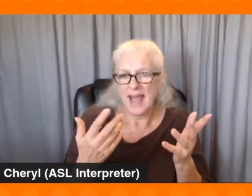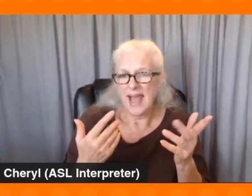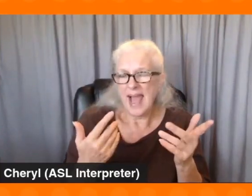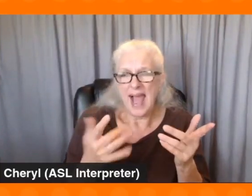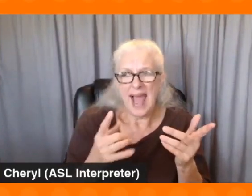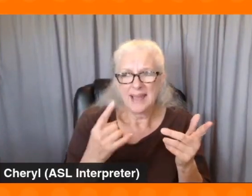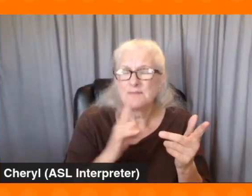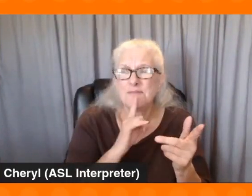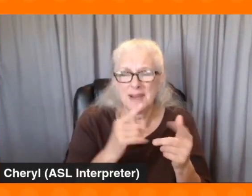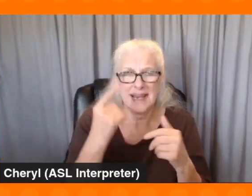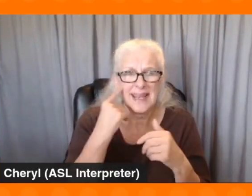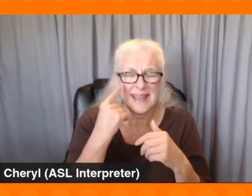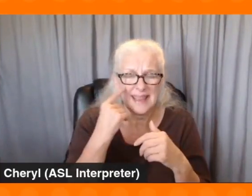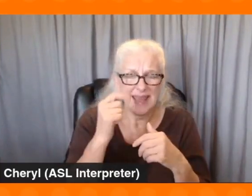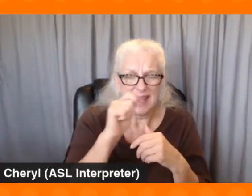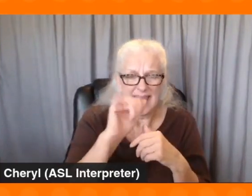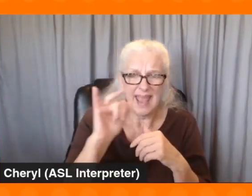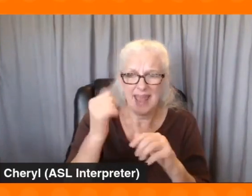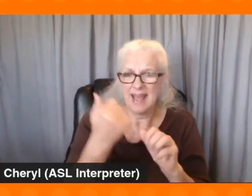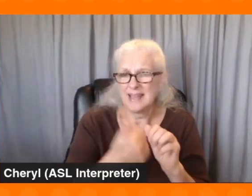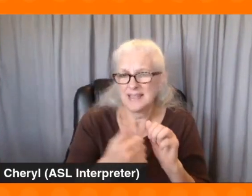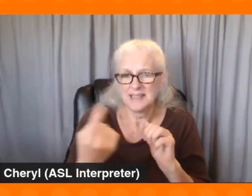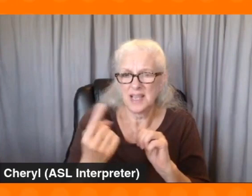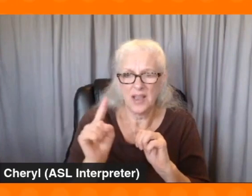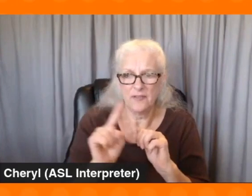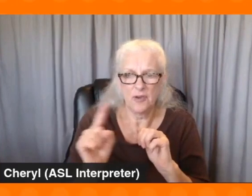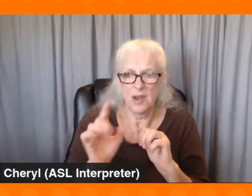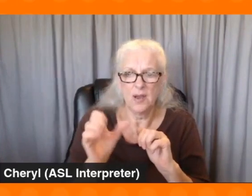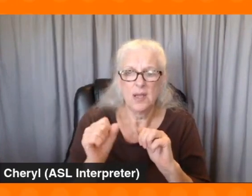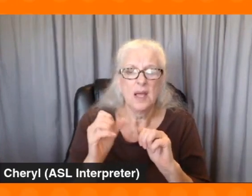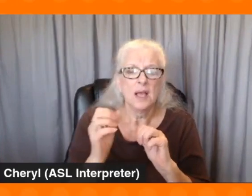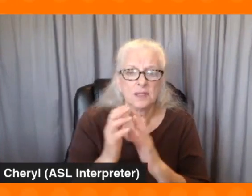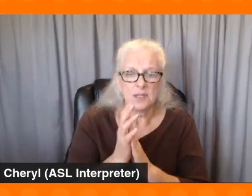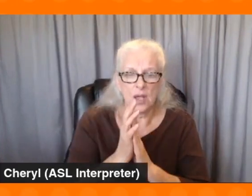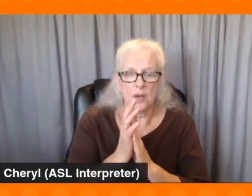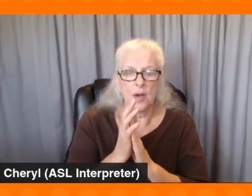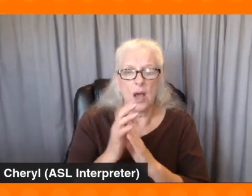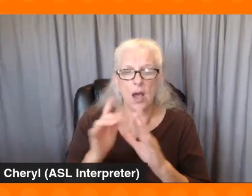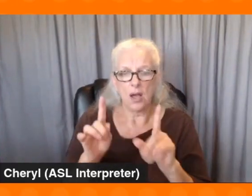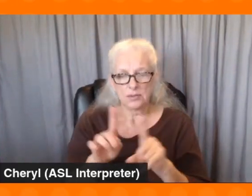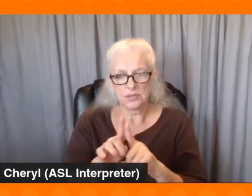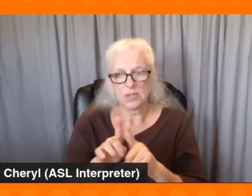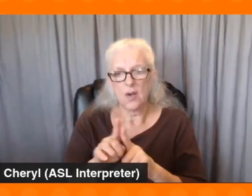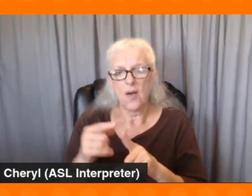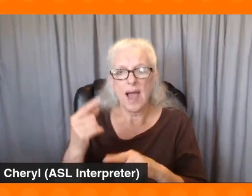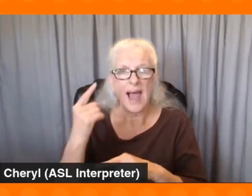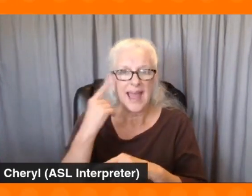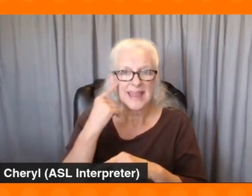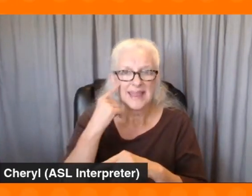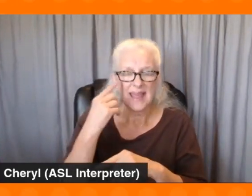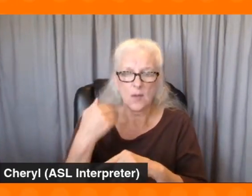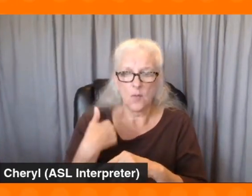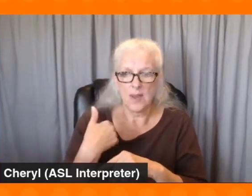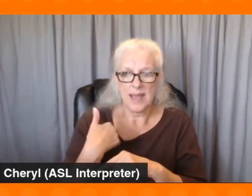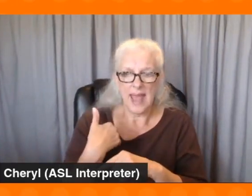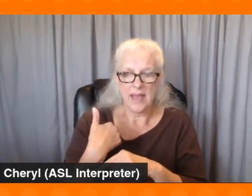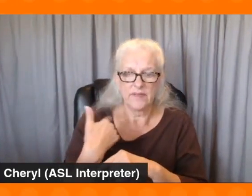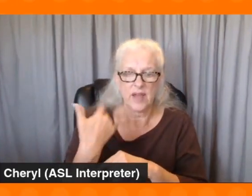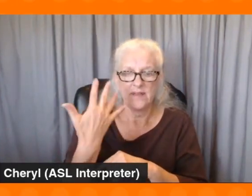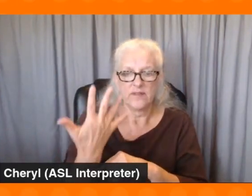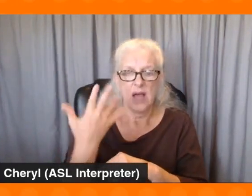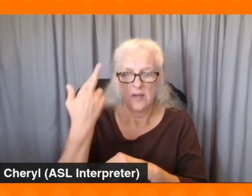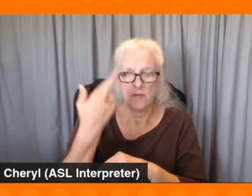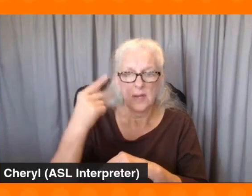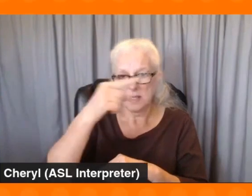is everywhere. I recently had an article published in CSTA's Voice called Black GPT, 5 reasons that Black students should